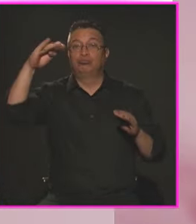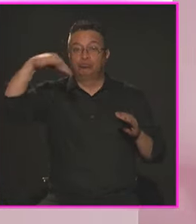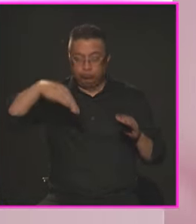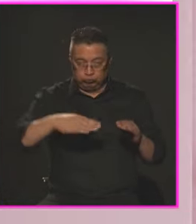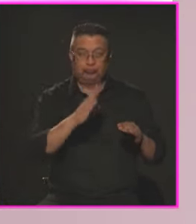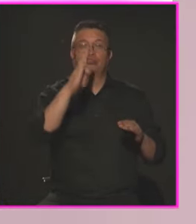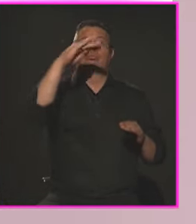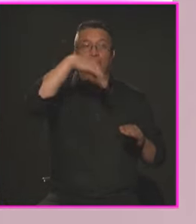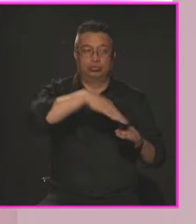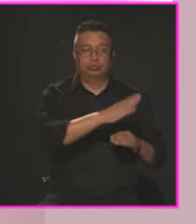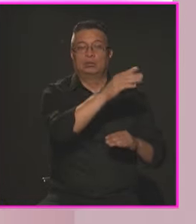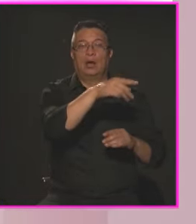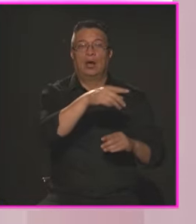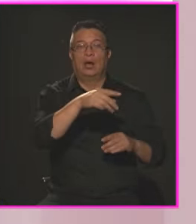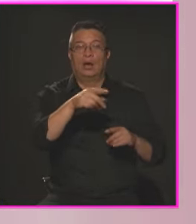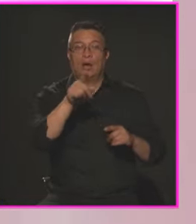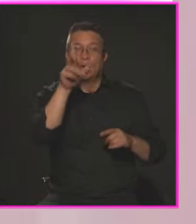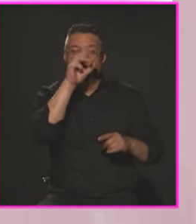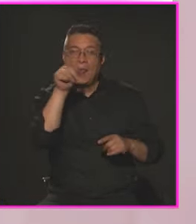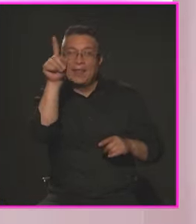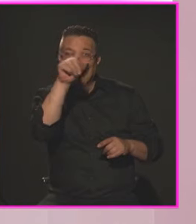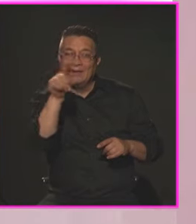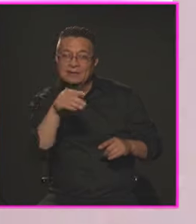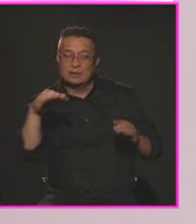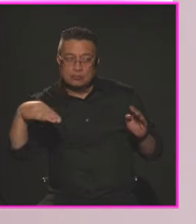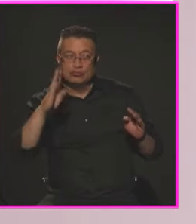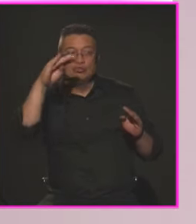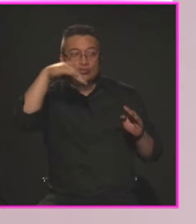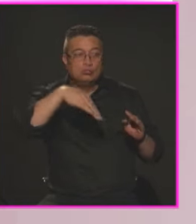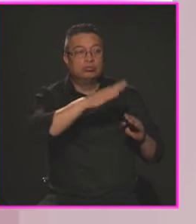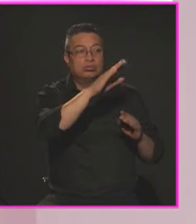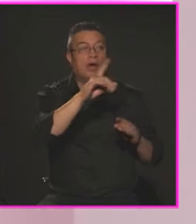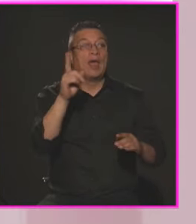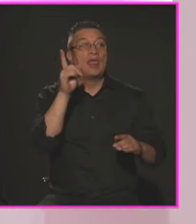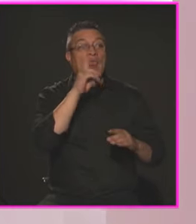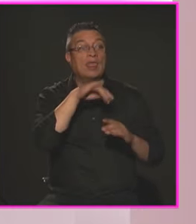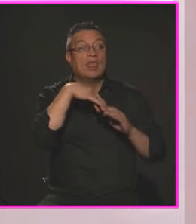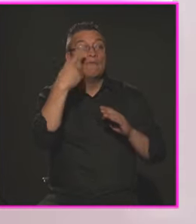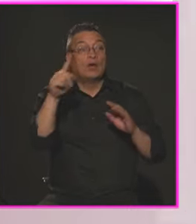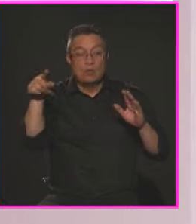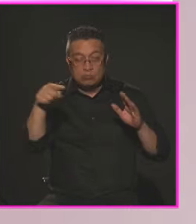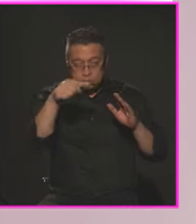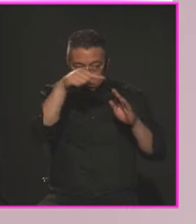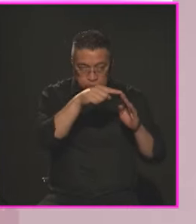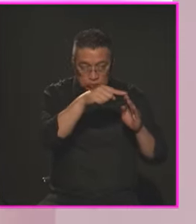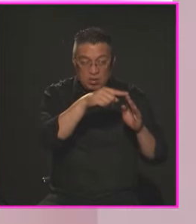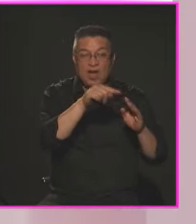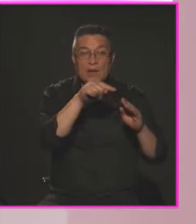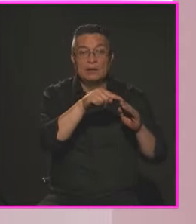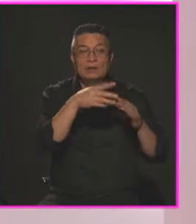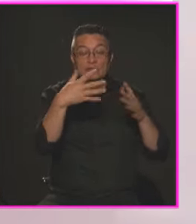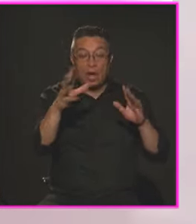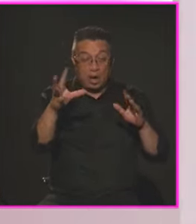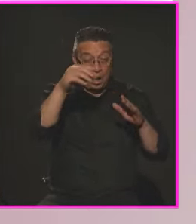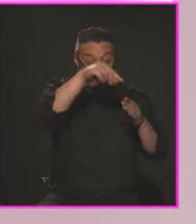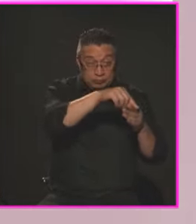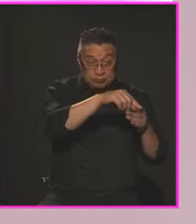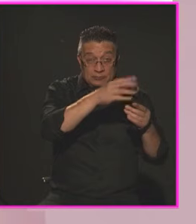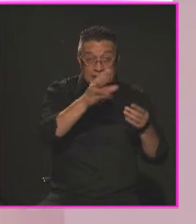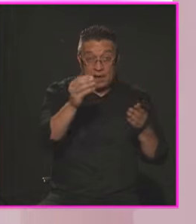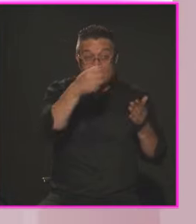they fell on a detector. And when they fell on the detector, let me go back on